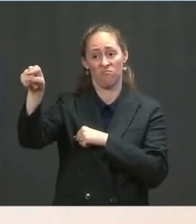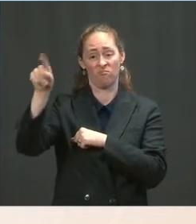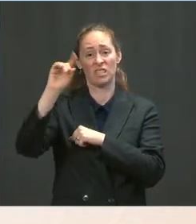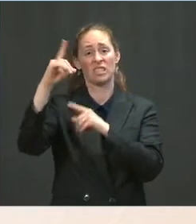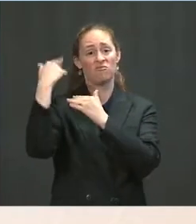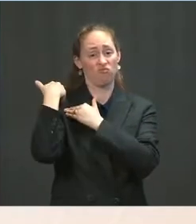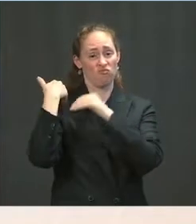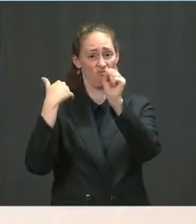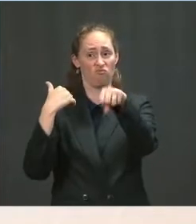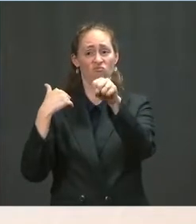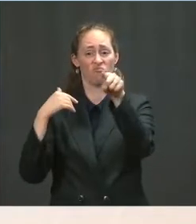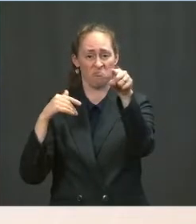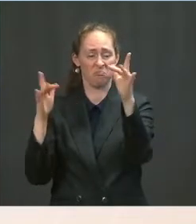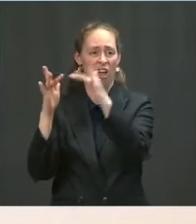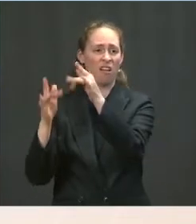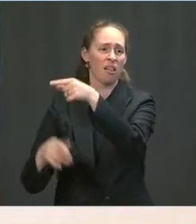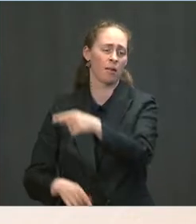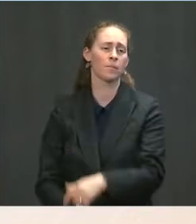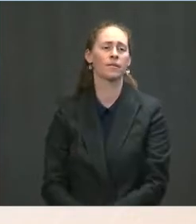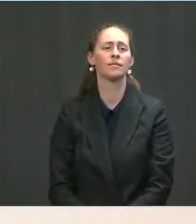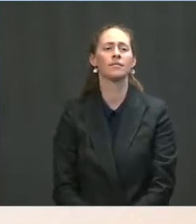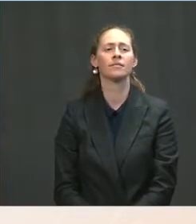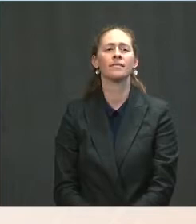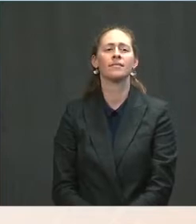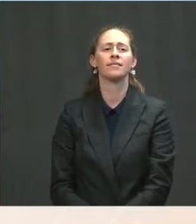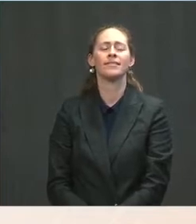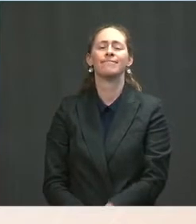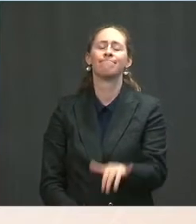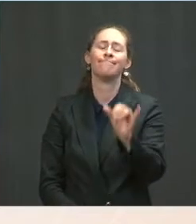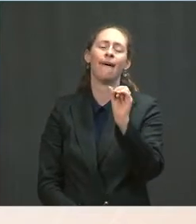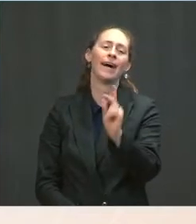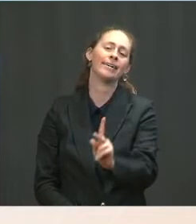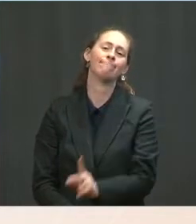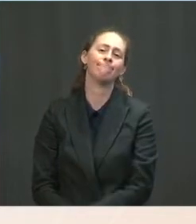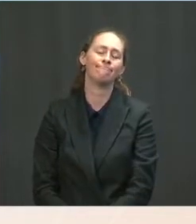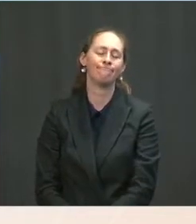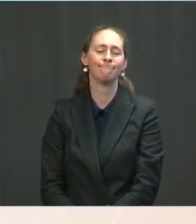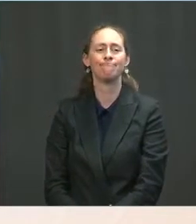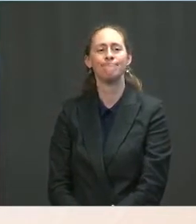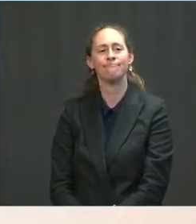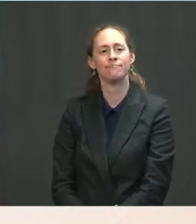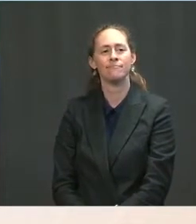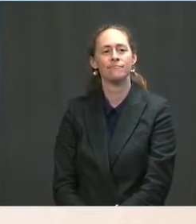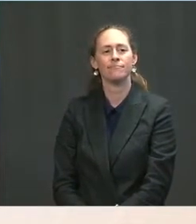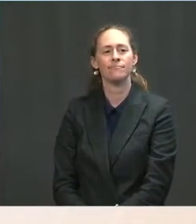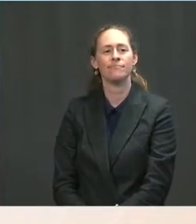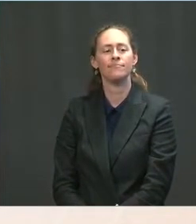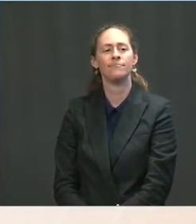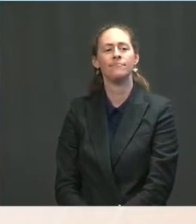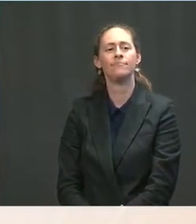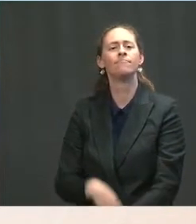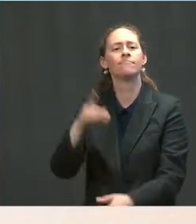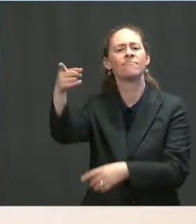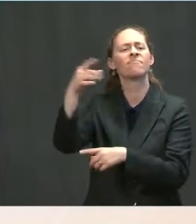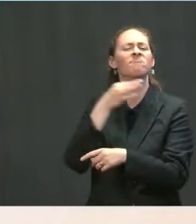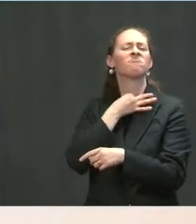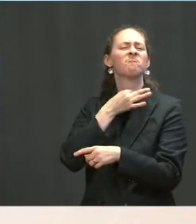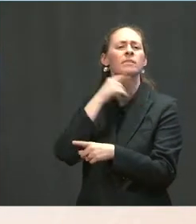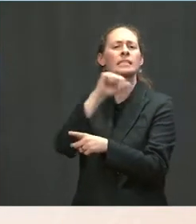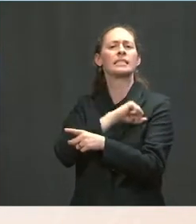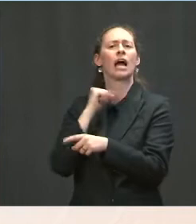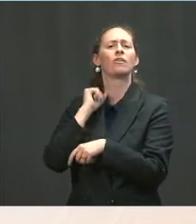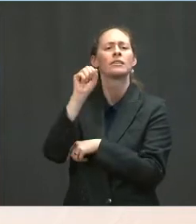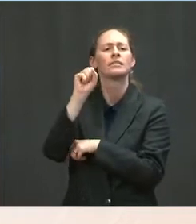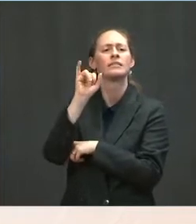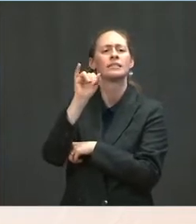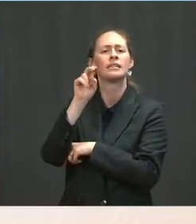note, it was reported this morning that Senator Sinema, a key Dem swing vote, said she will not be